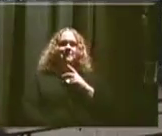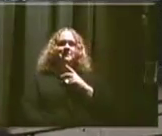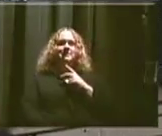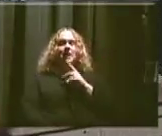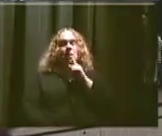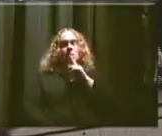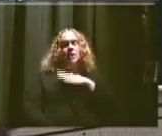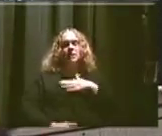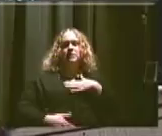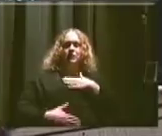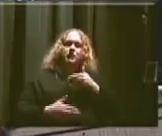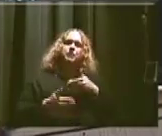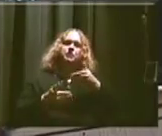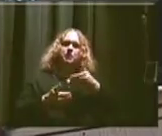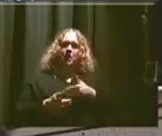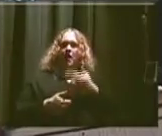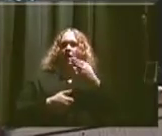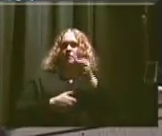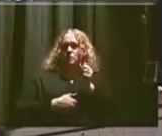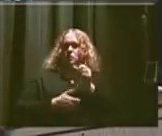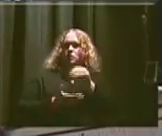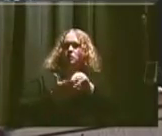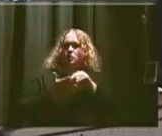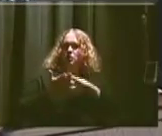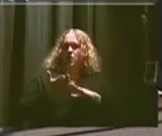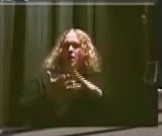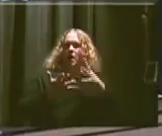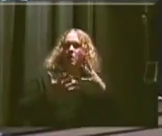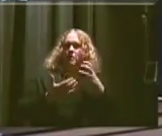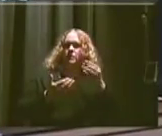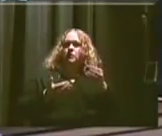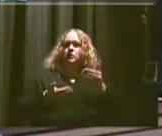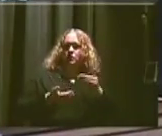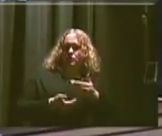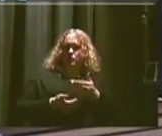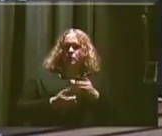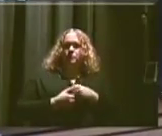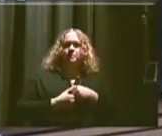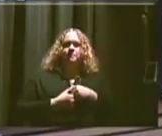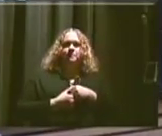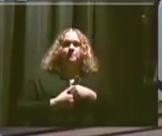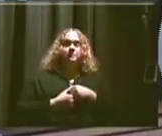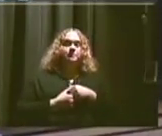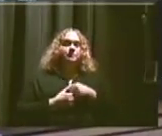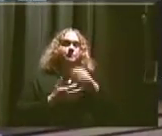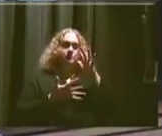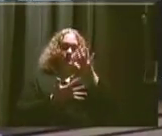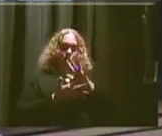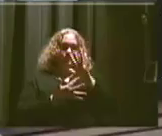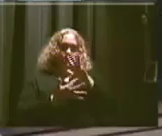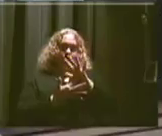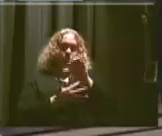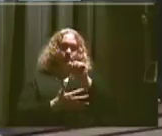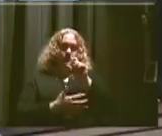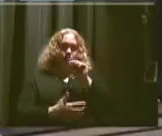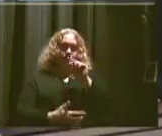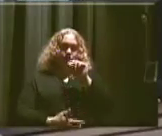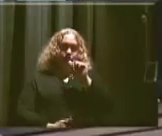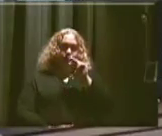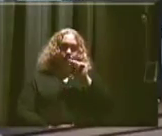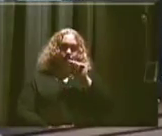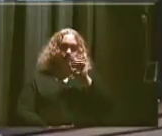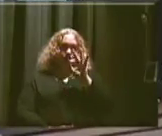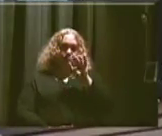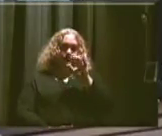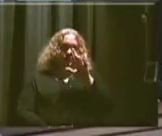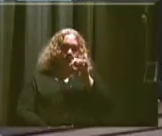It's a pleasure for me to introduce our high school student that I'd like to introduce to you this evening. Is a junior by the name of Stanford Loudon.